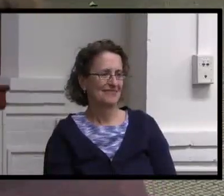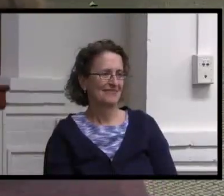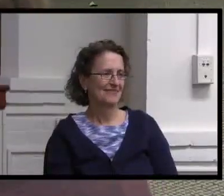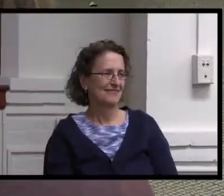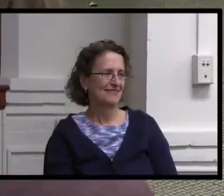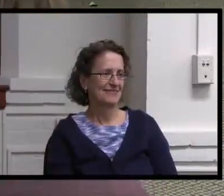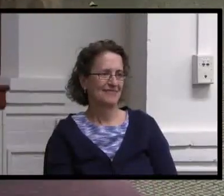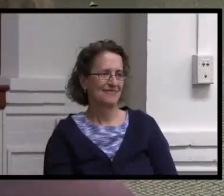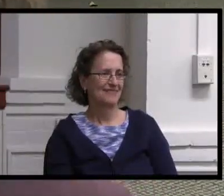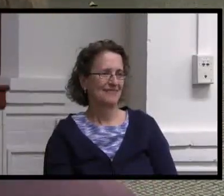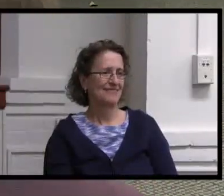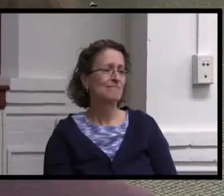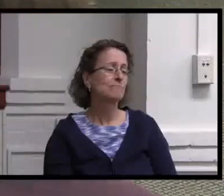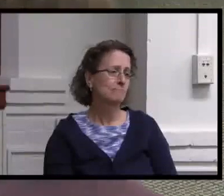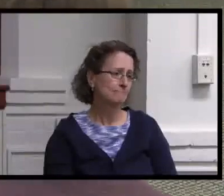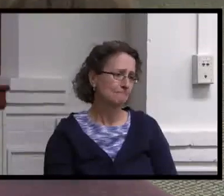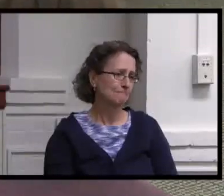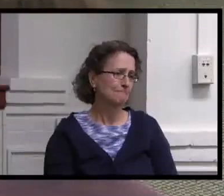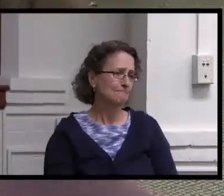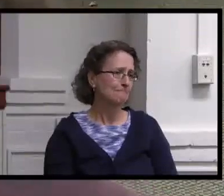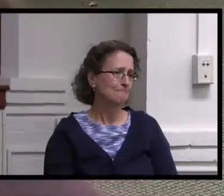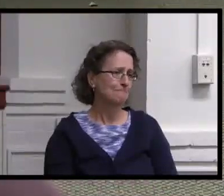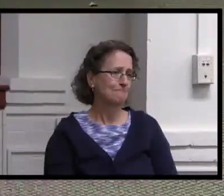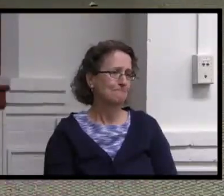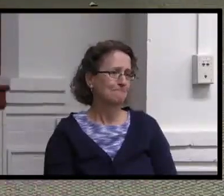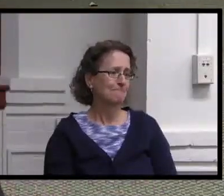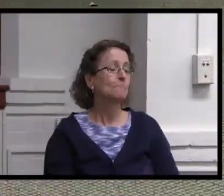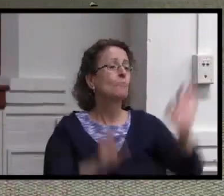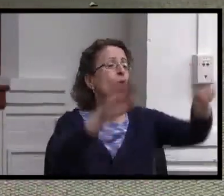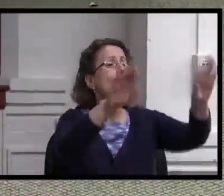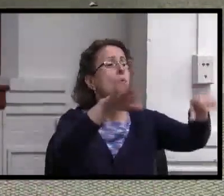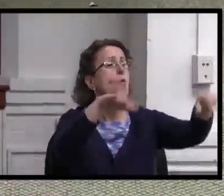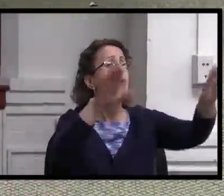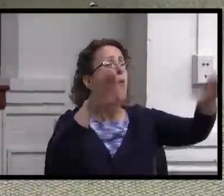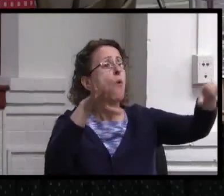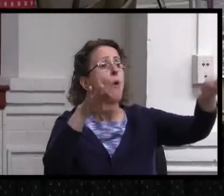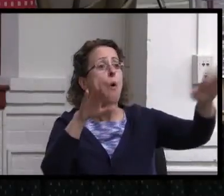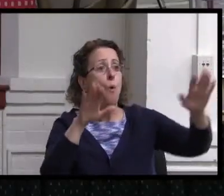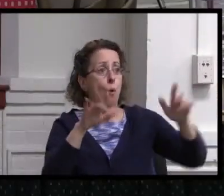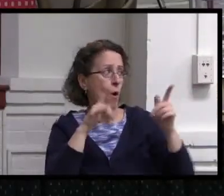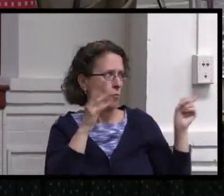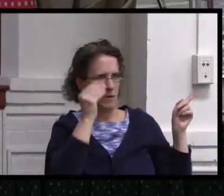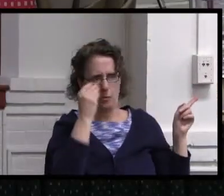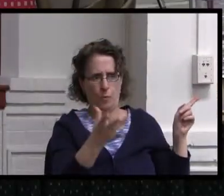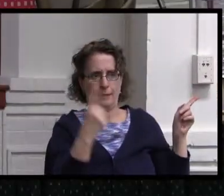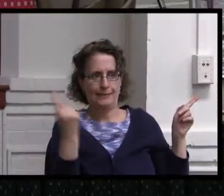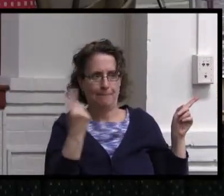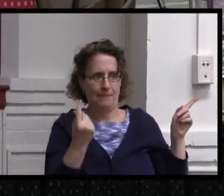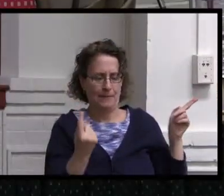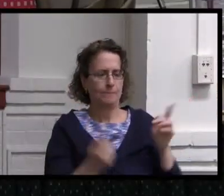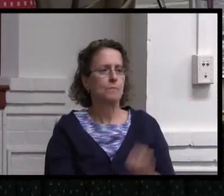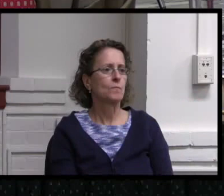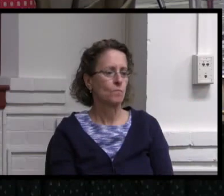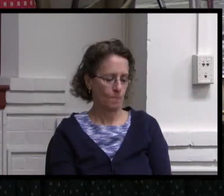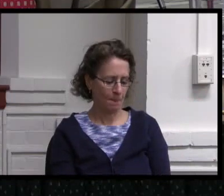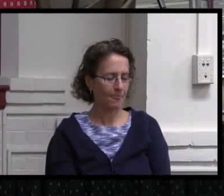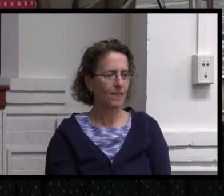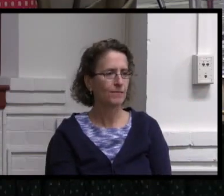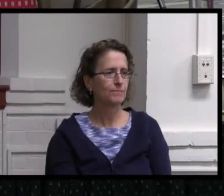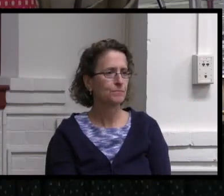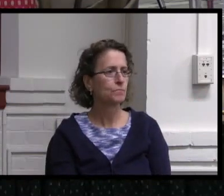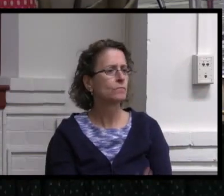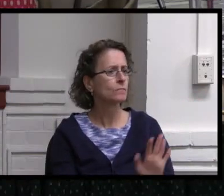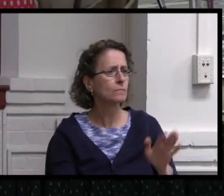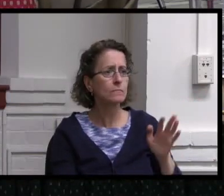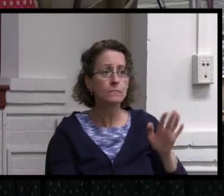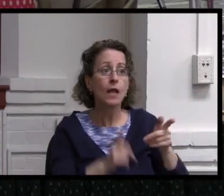came briefly, but I do have to get back, so thank you. Okay. And just so you, before you go, just so you know, we had, I